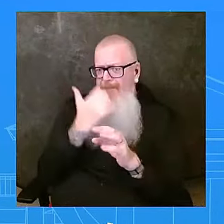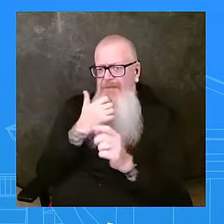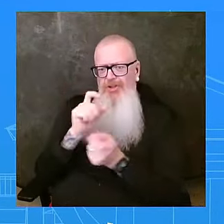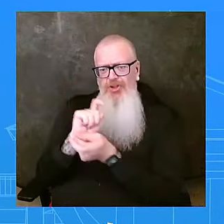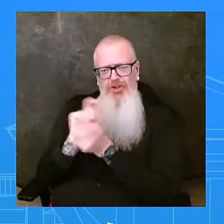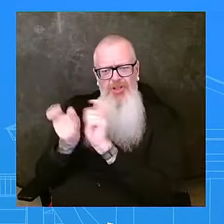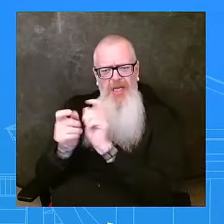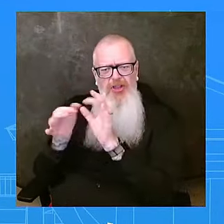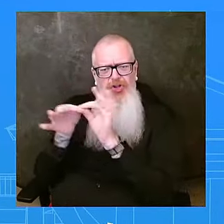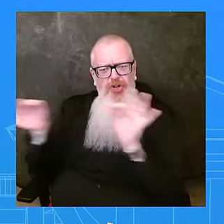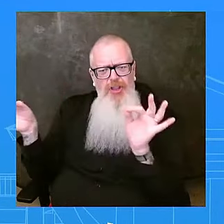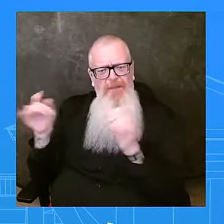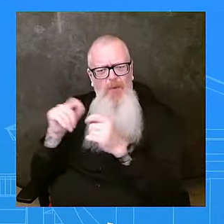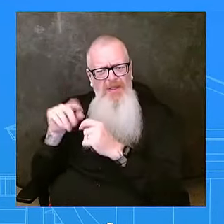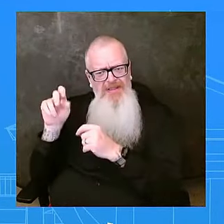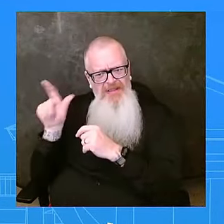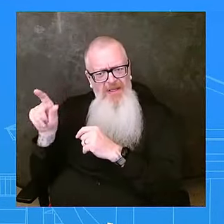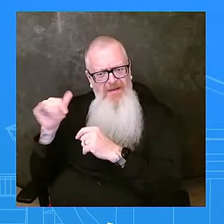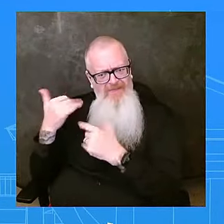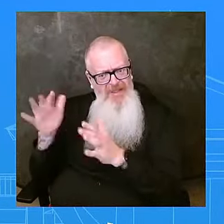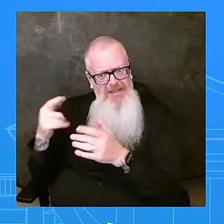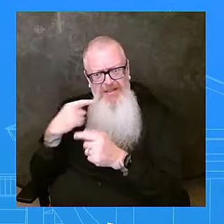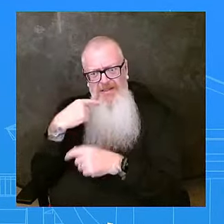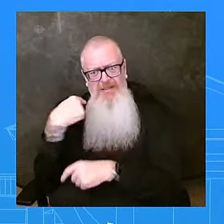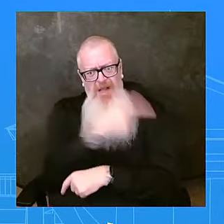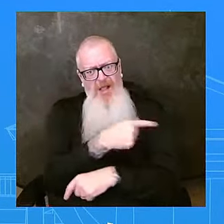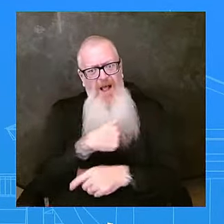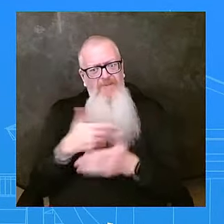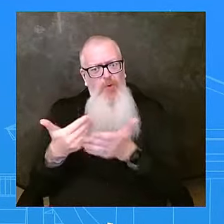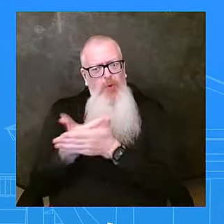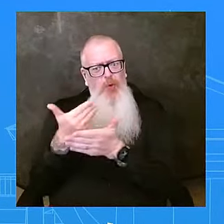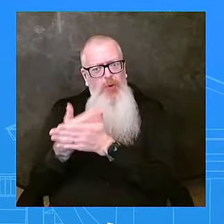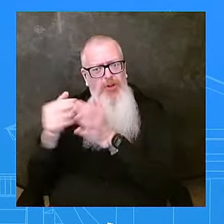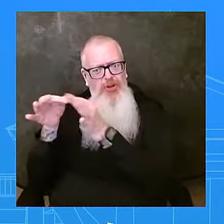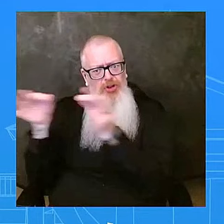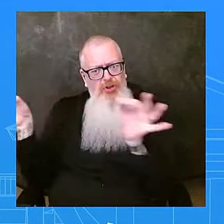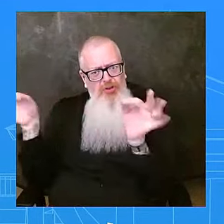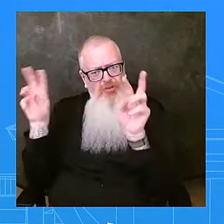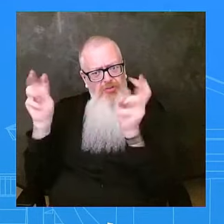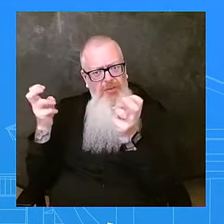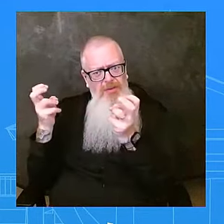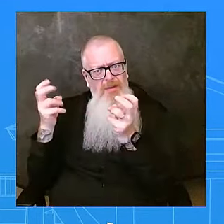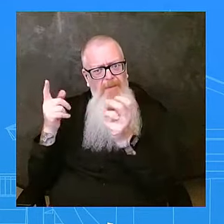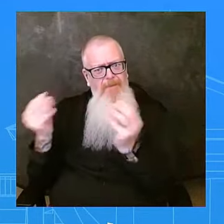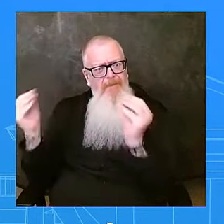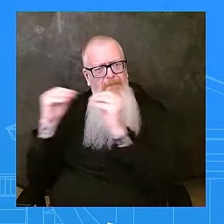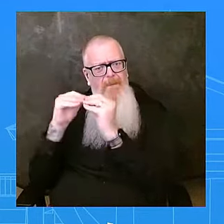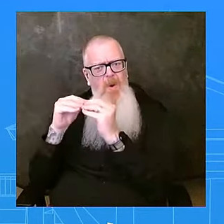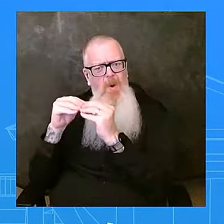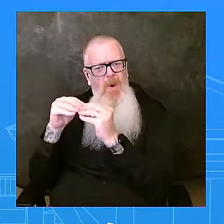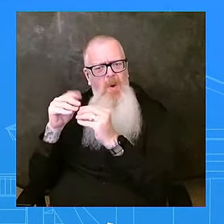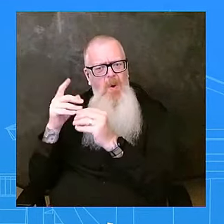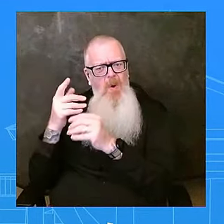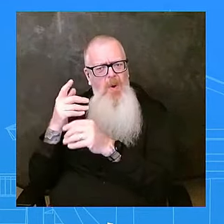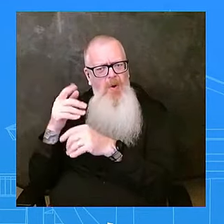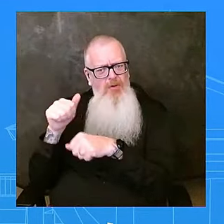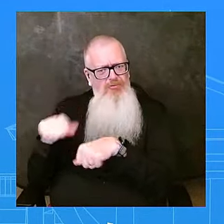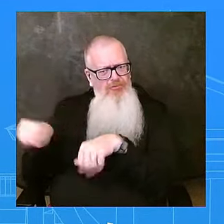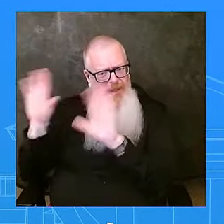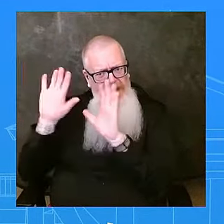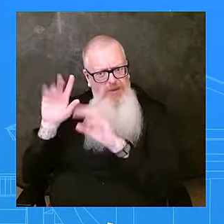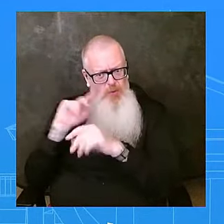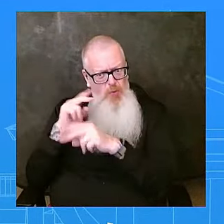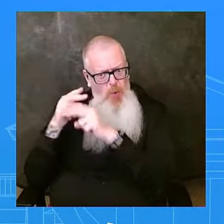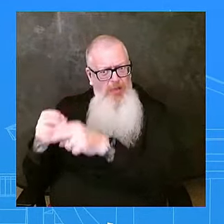mediators that there are new terms, that they want more prisoners released? And would you still characterize negotiations as on the verge of a ceasefire